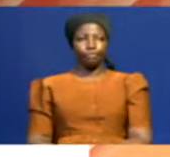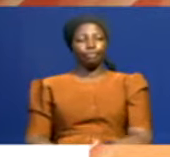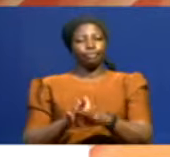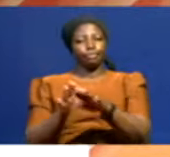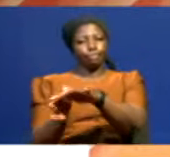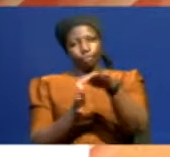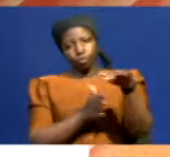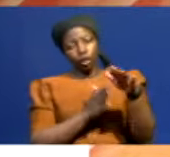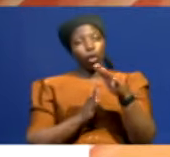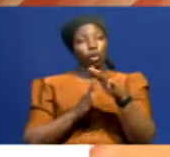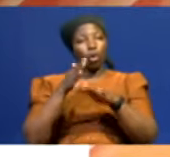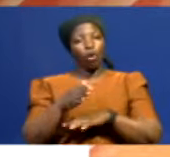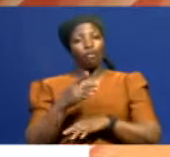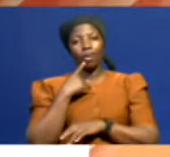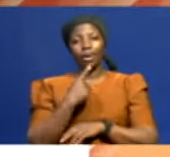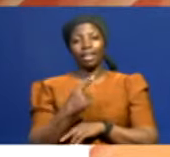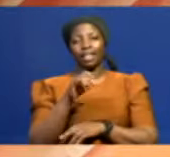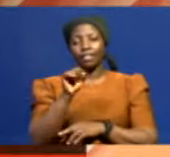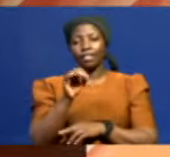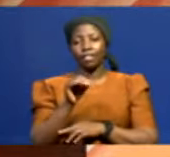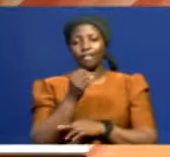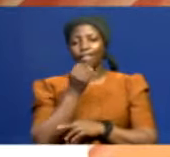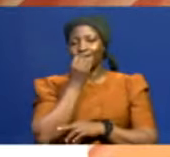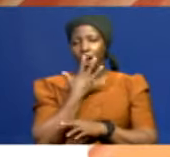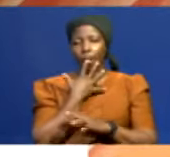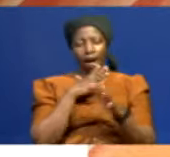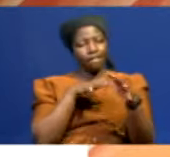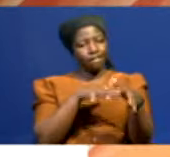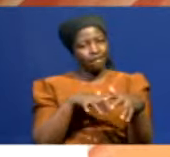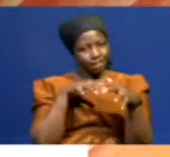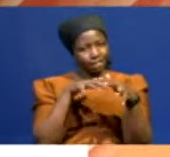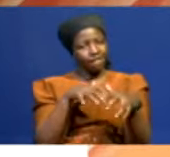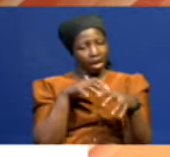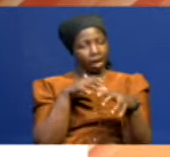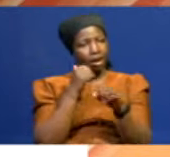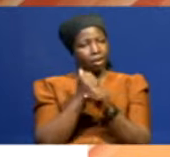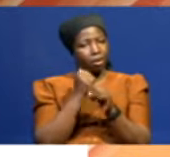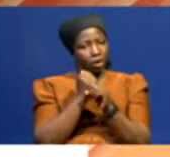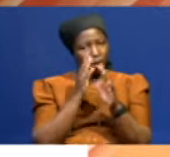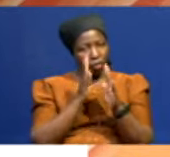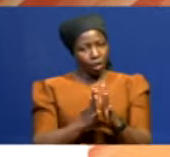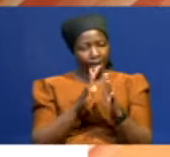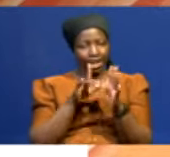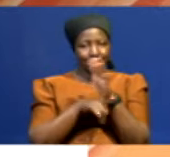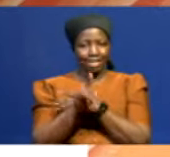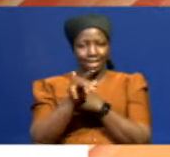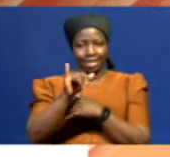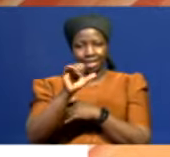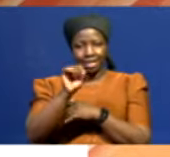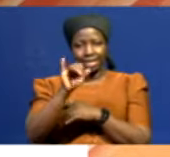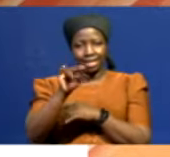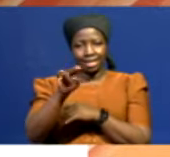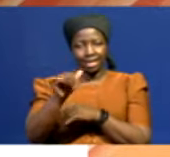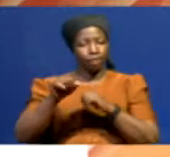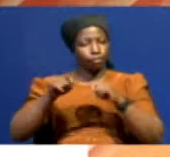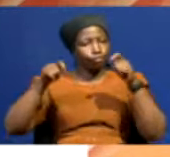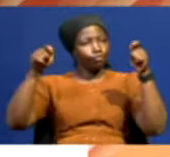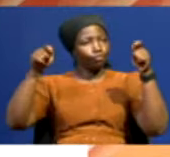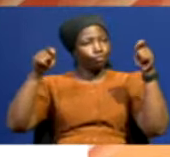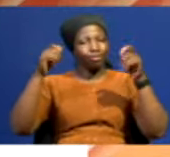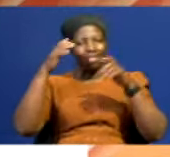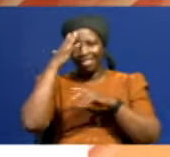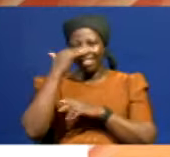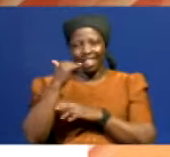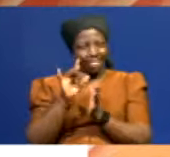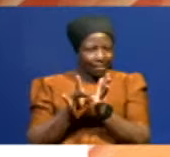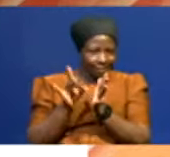Elsewhere, more than 150 flower farm workers in Isinya Kajiado County are up in arms after they were allegedly fired